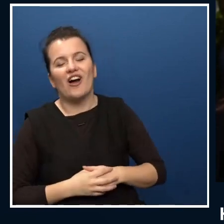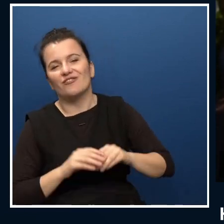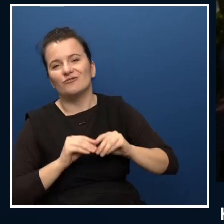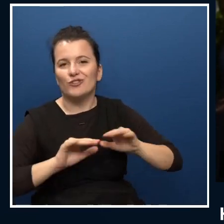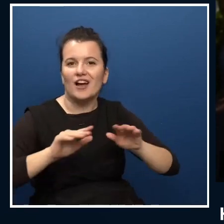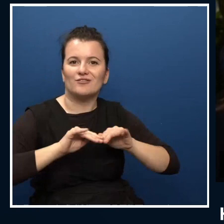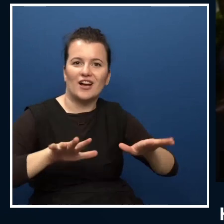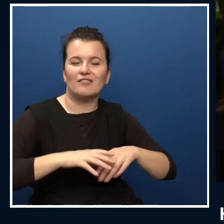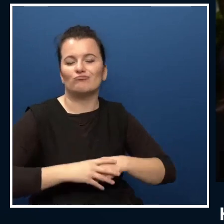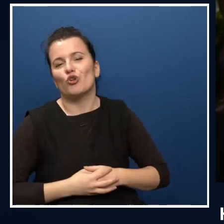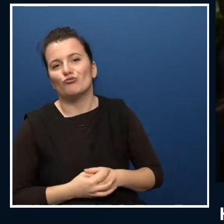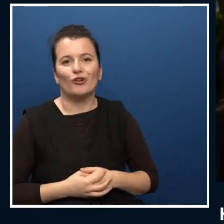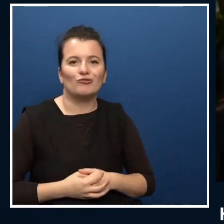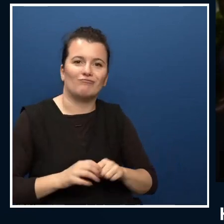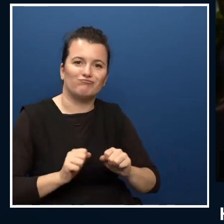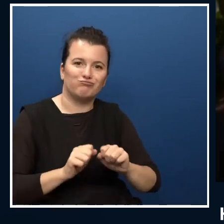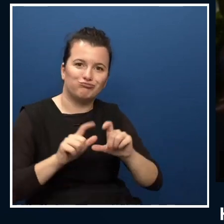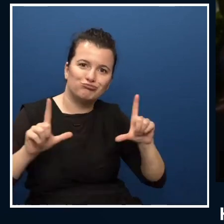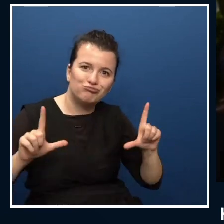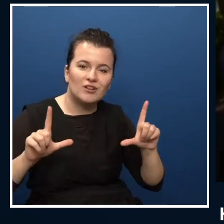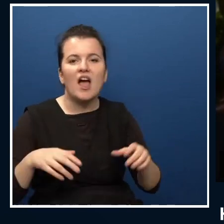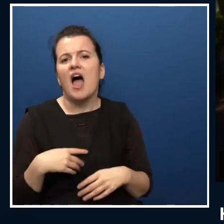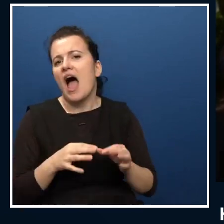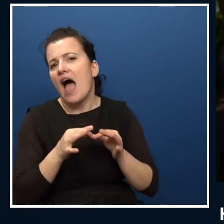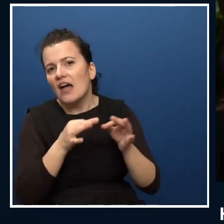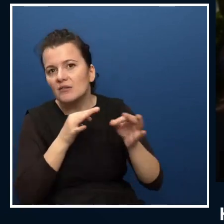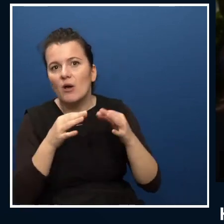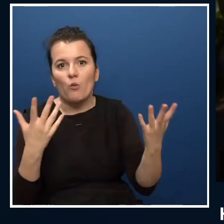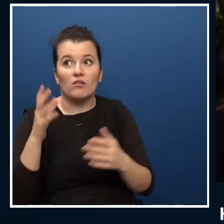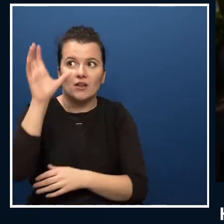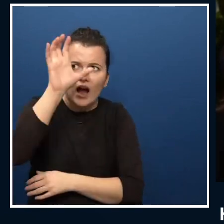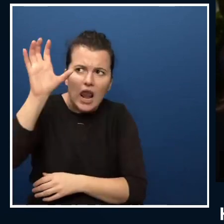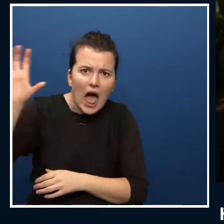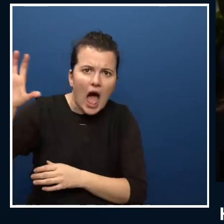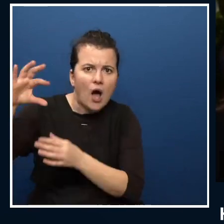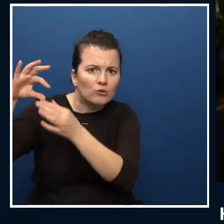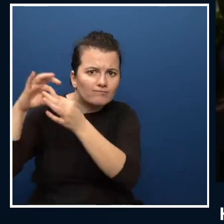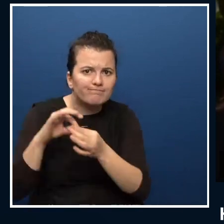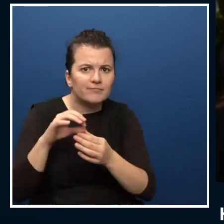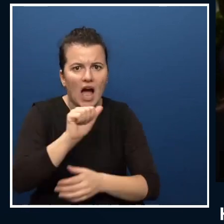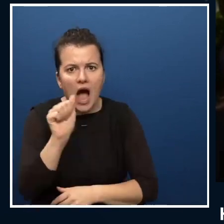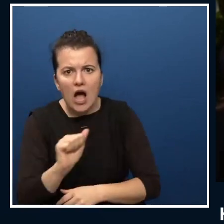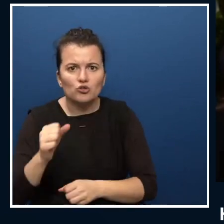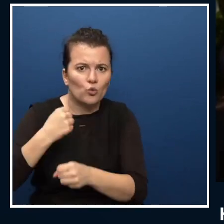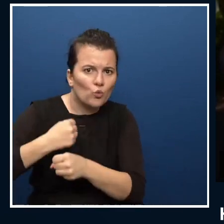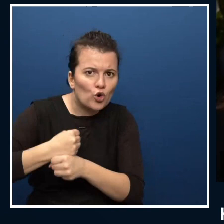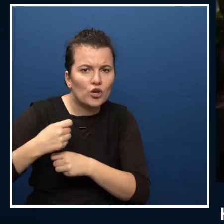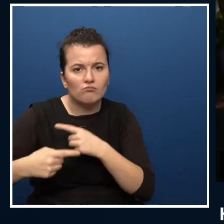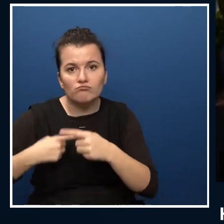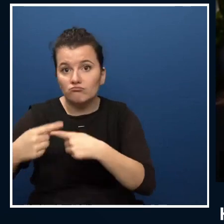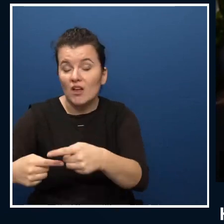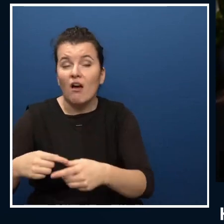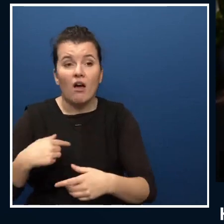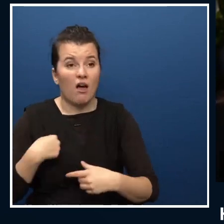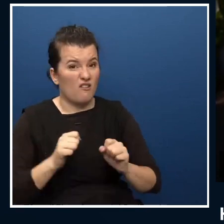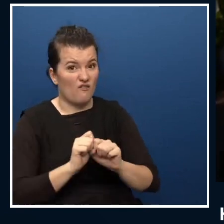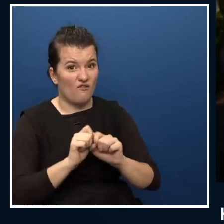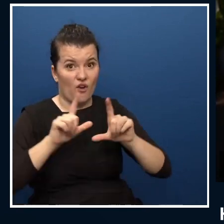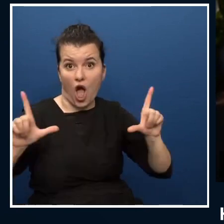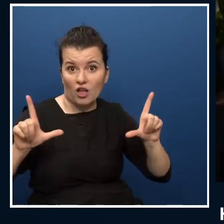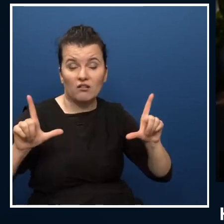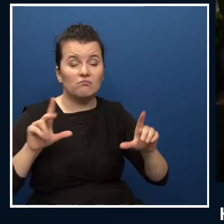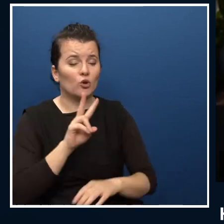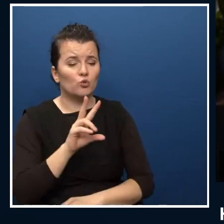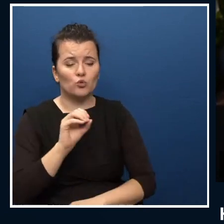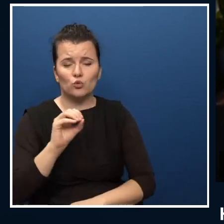in the cloud, but my blog has been around since 2001, 2002, and it was sitting not on a virtual machine, it was sitting